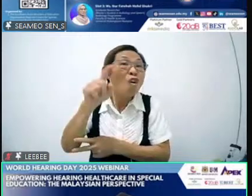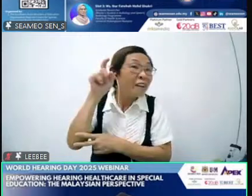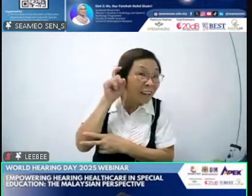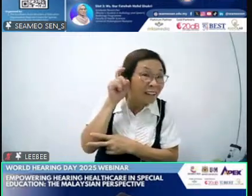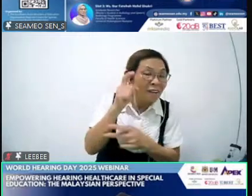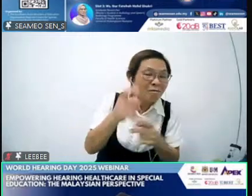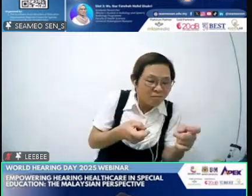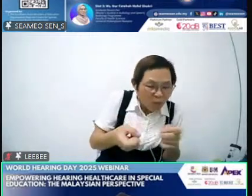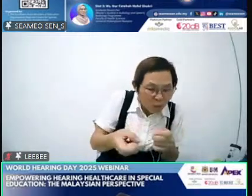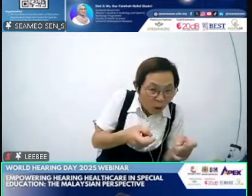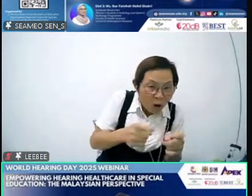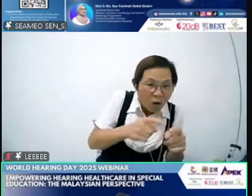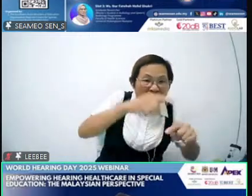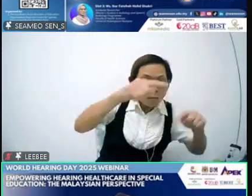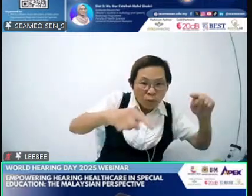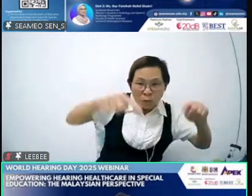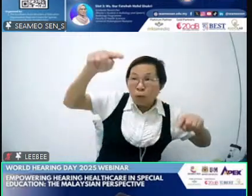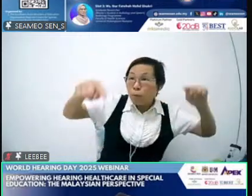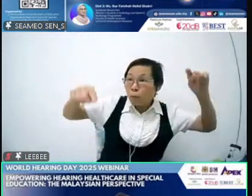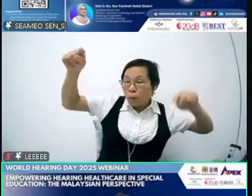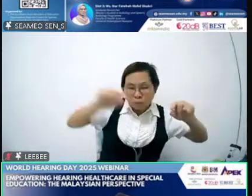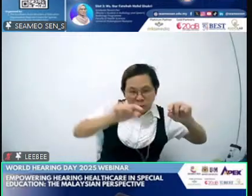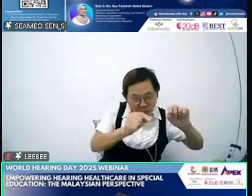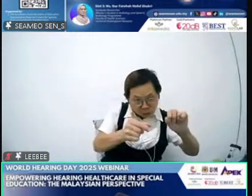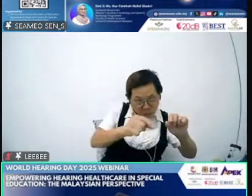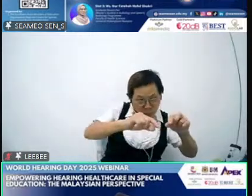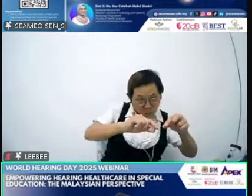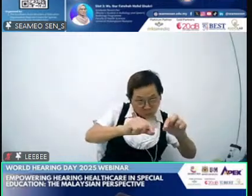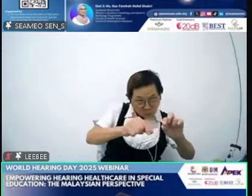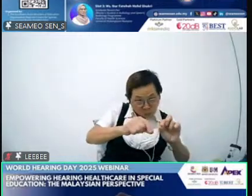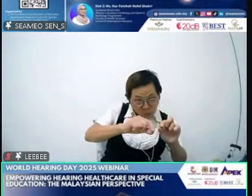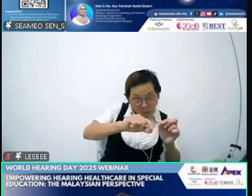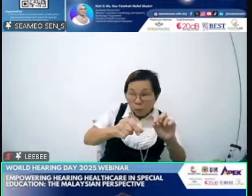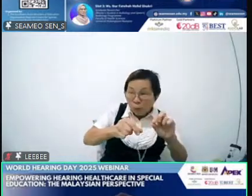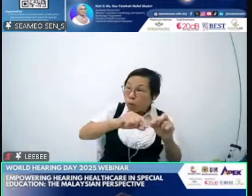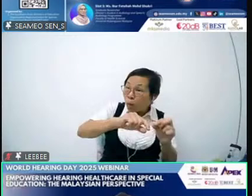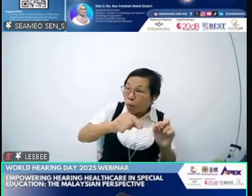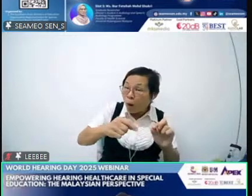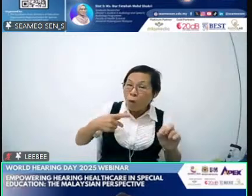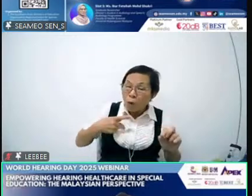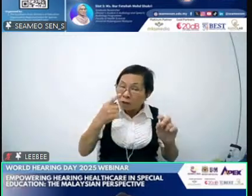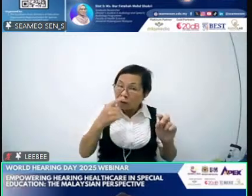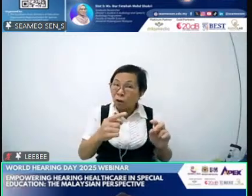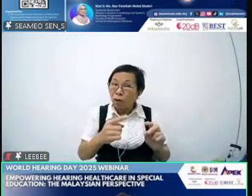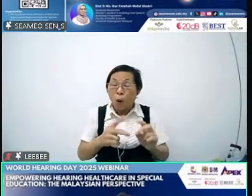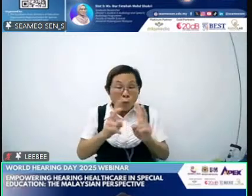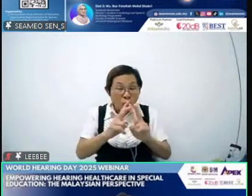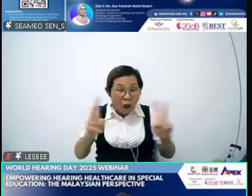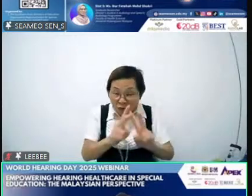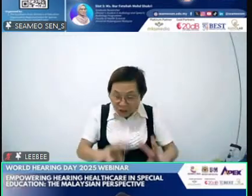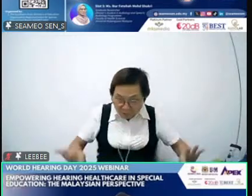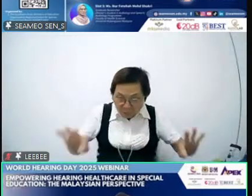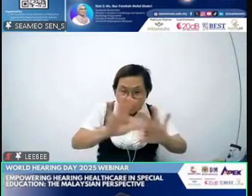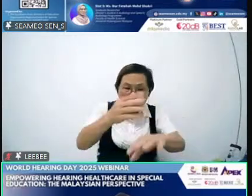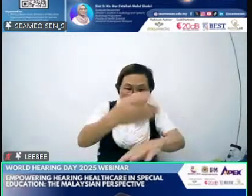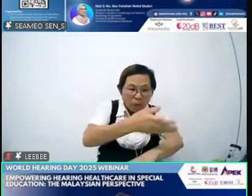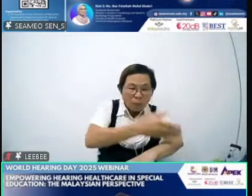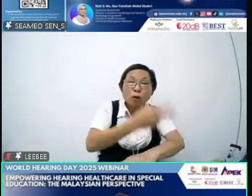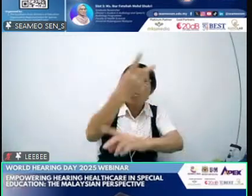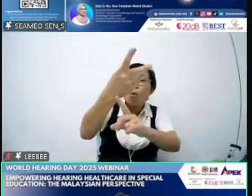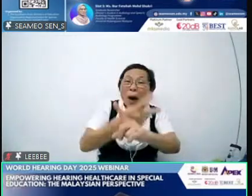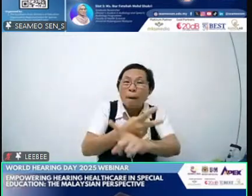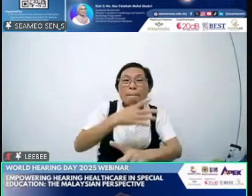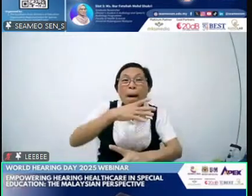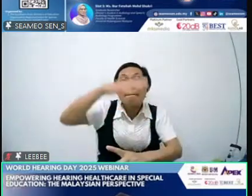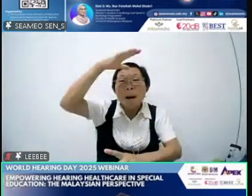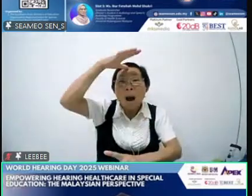monitoring frequency, we can see that there is a significant improvement at 2 months, meaning parents develop